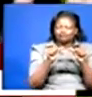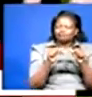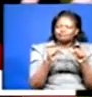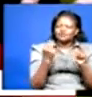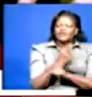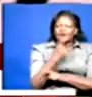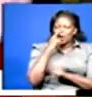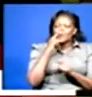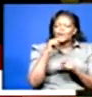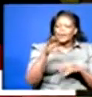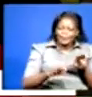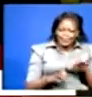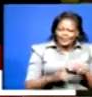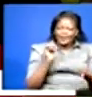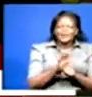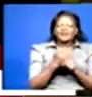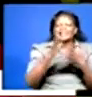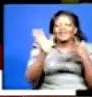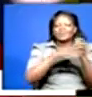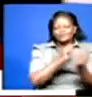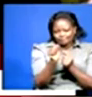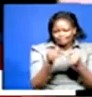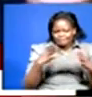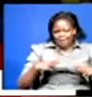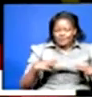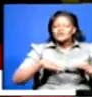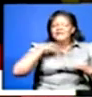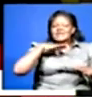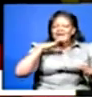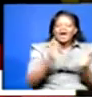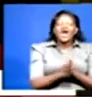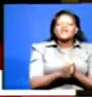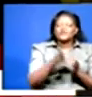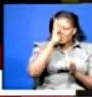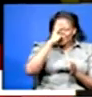A lot of property destroyed, wananchi wanakufa, maofisa wanakufa.